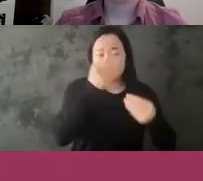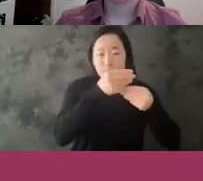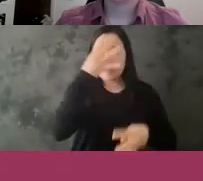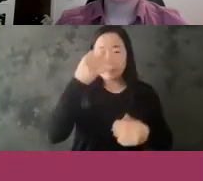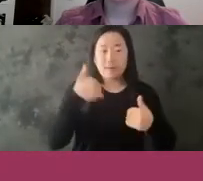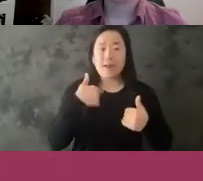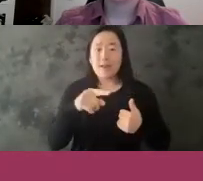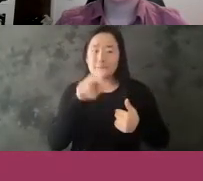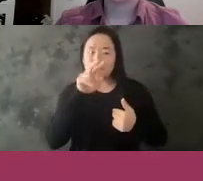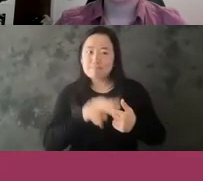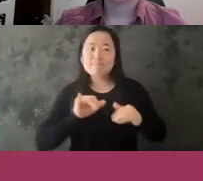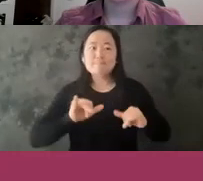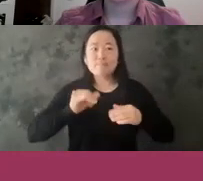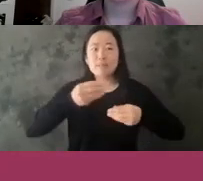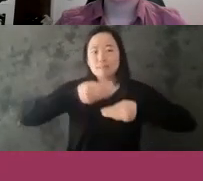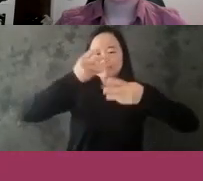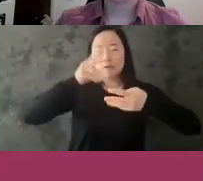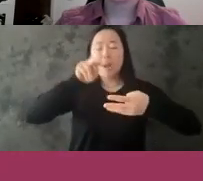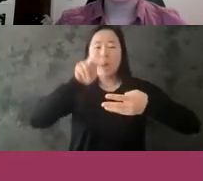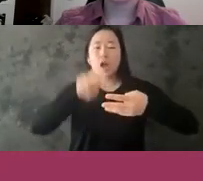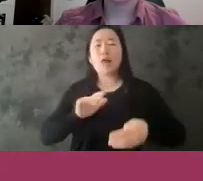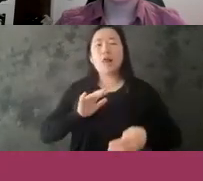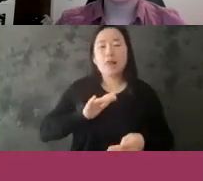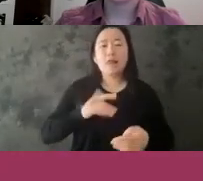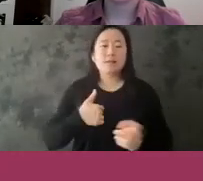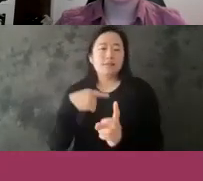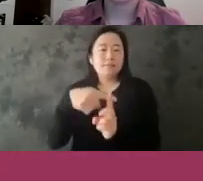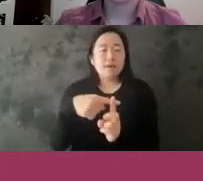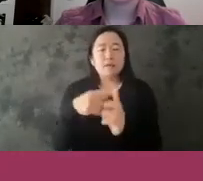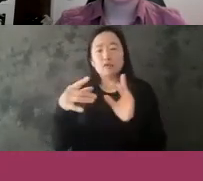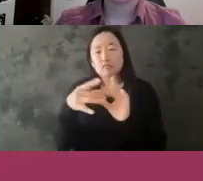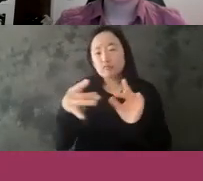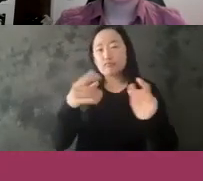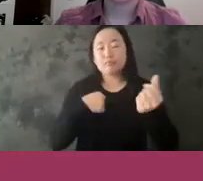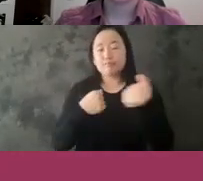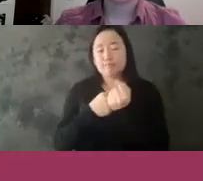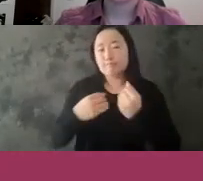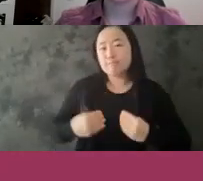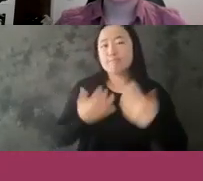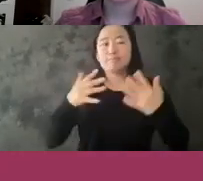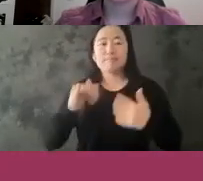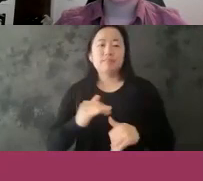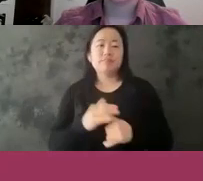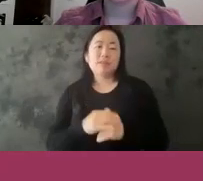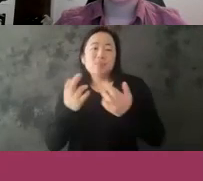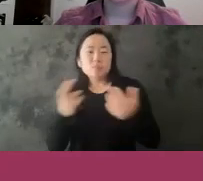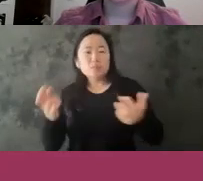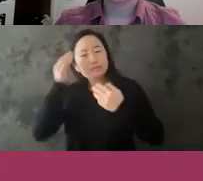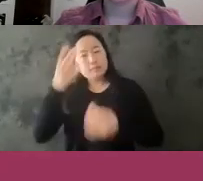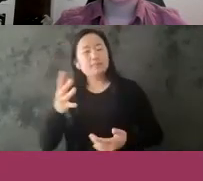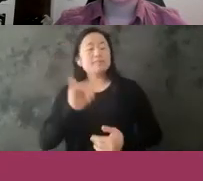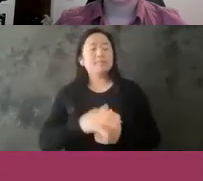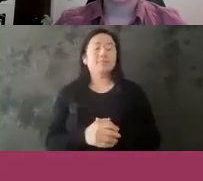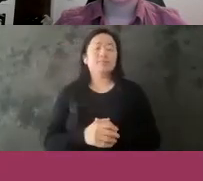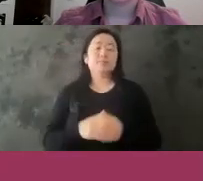feed with helpful, positive affirmations and resources and things of that nature too. So we hope you all have